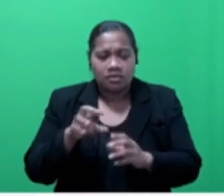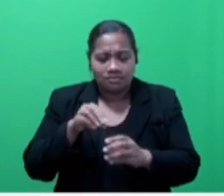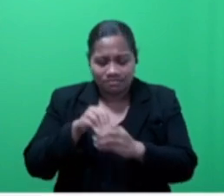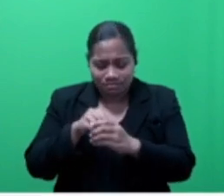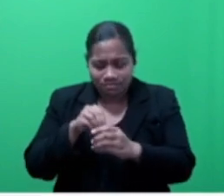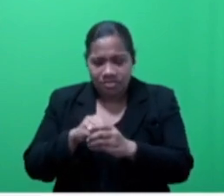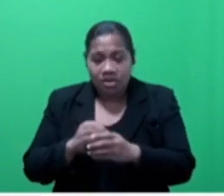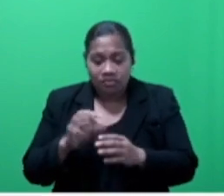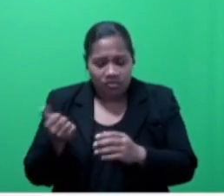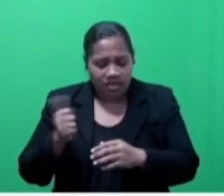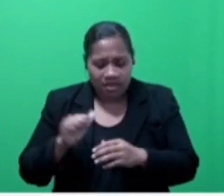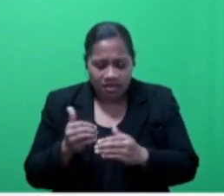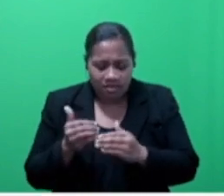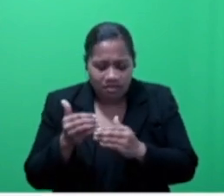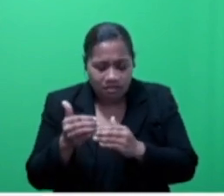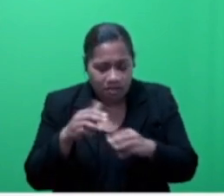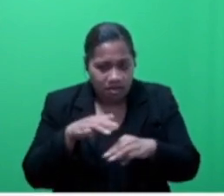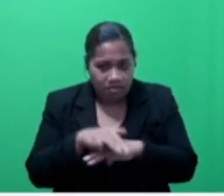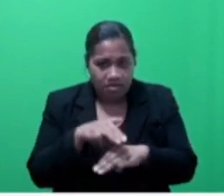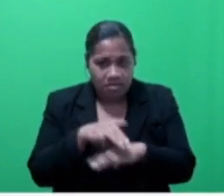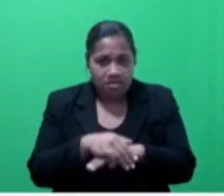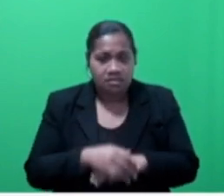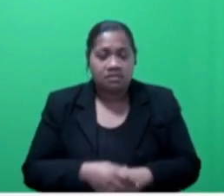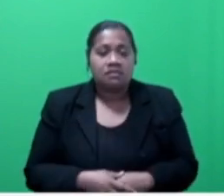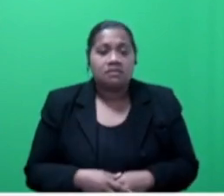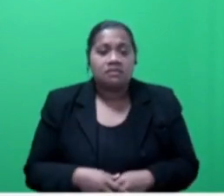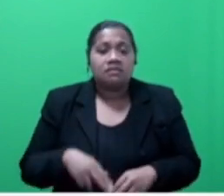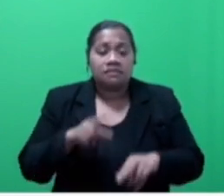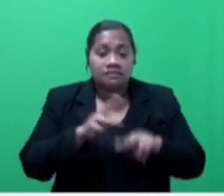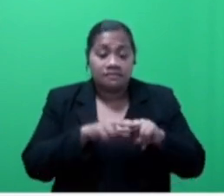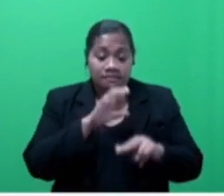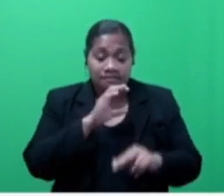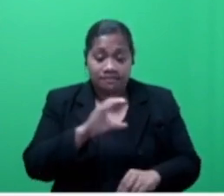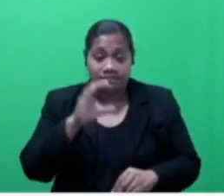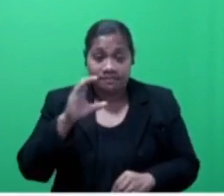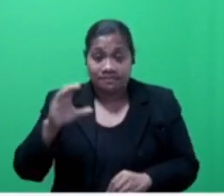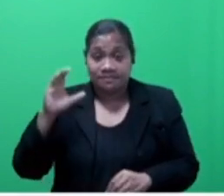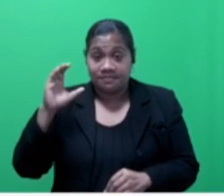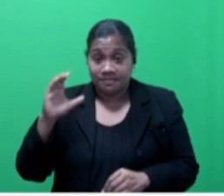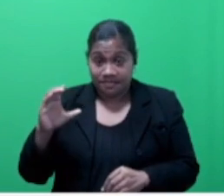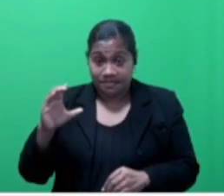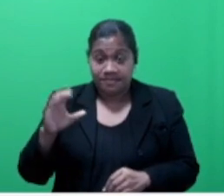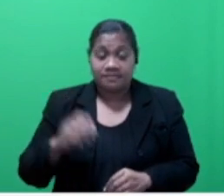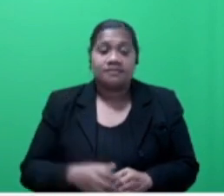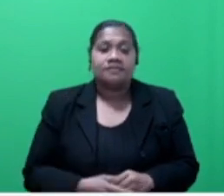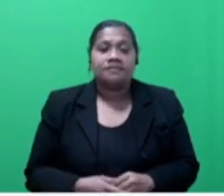month. The Fijian Competition and Consumer Commission, or FCCC, recently noted that the